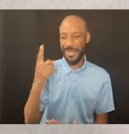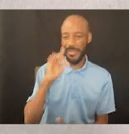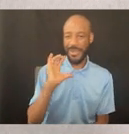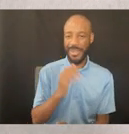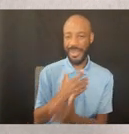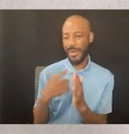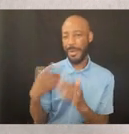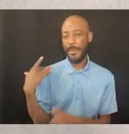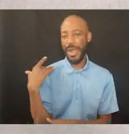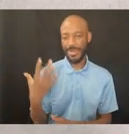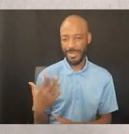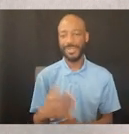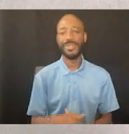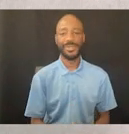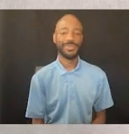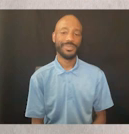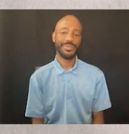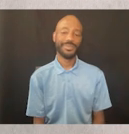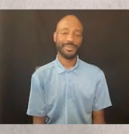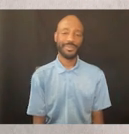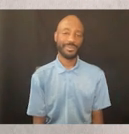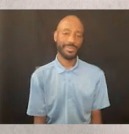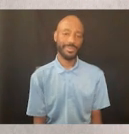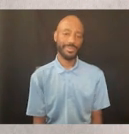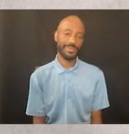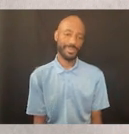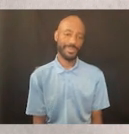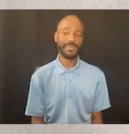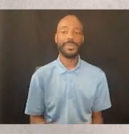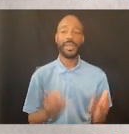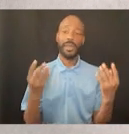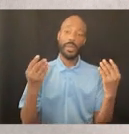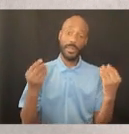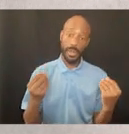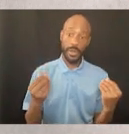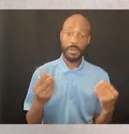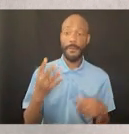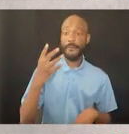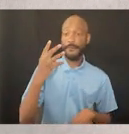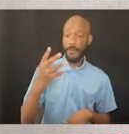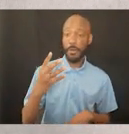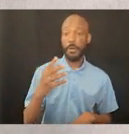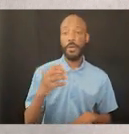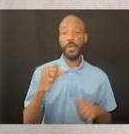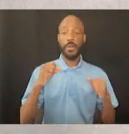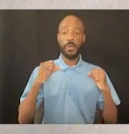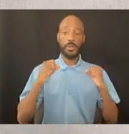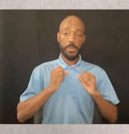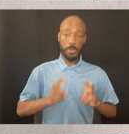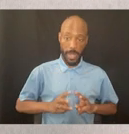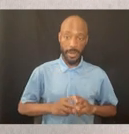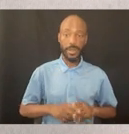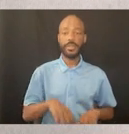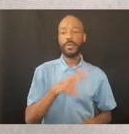tries on the potato cloche. The materials are 4 felted sweaters in wool, cashmere, and